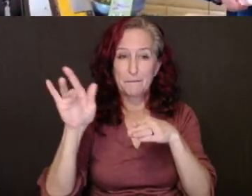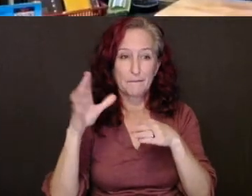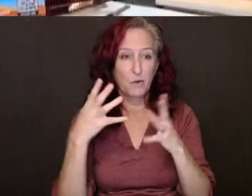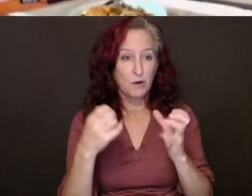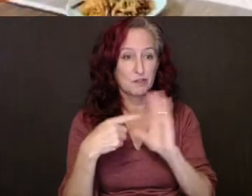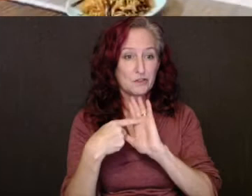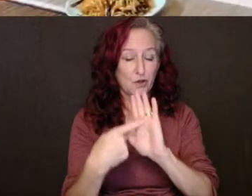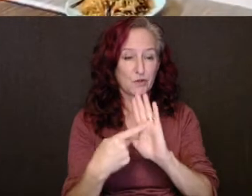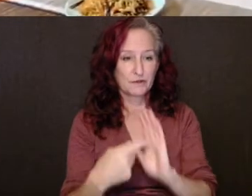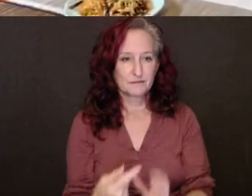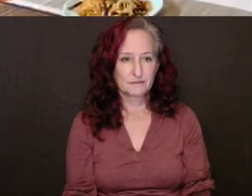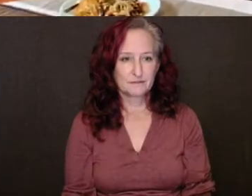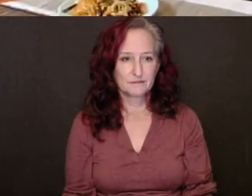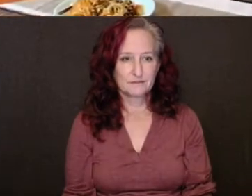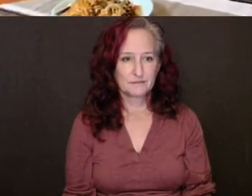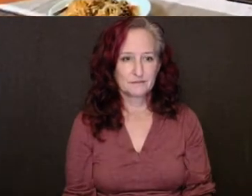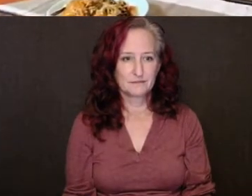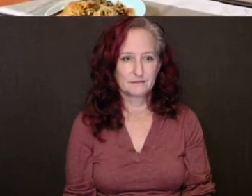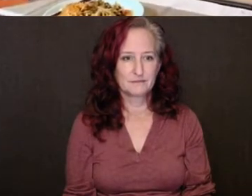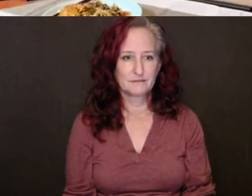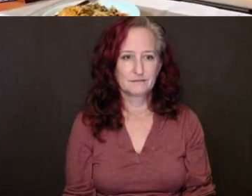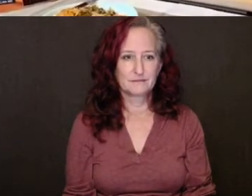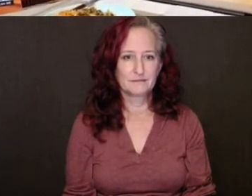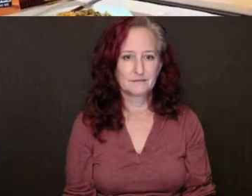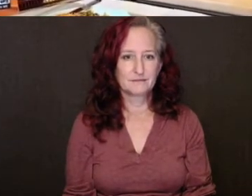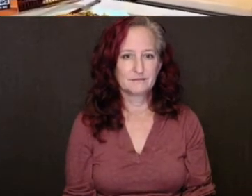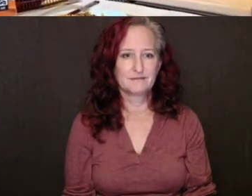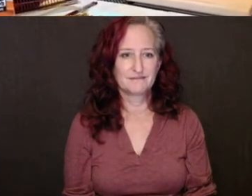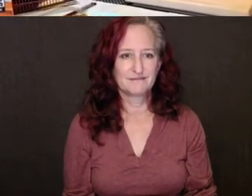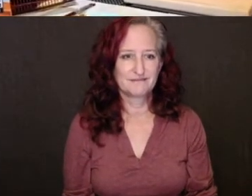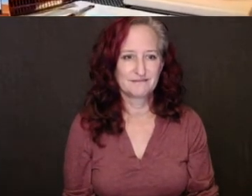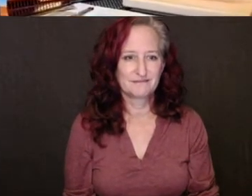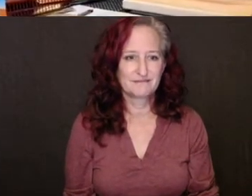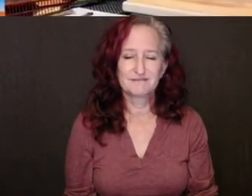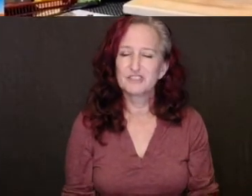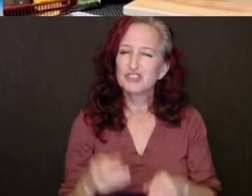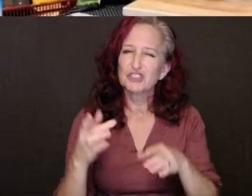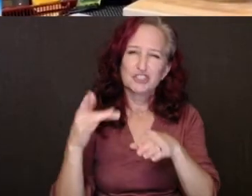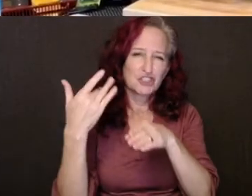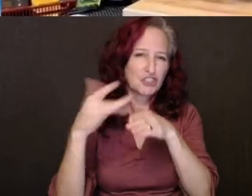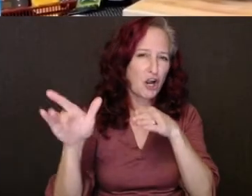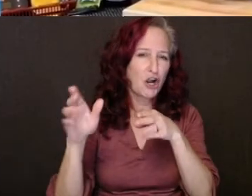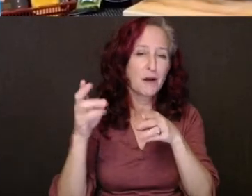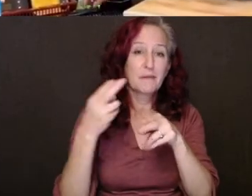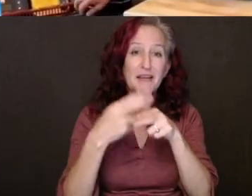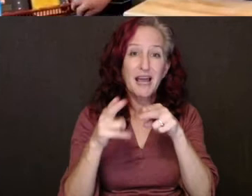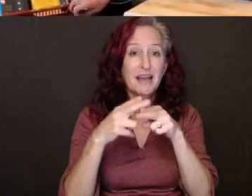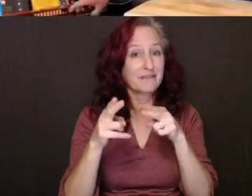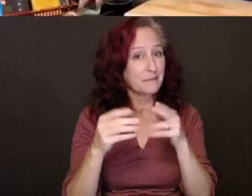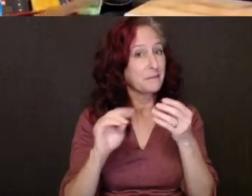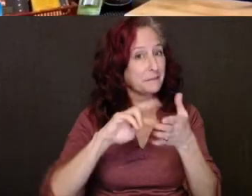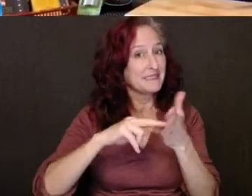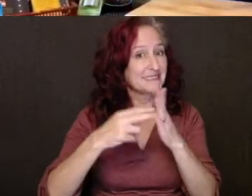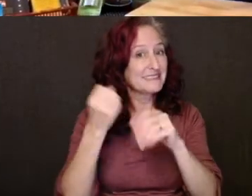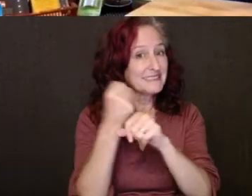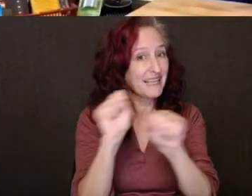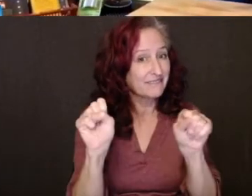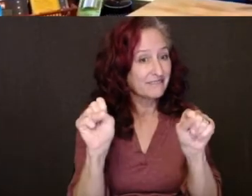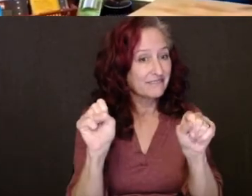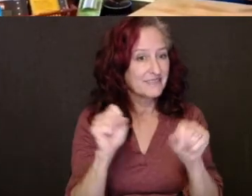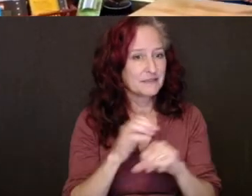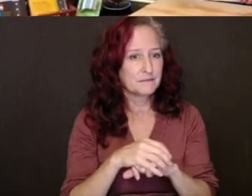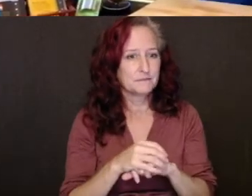in any kitchen, the most important thing is not only the frying pan, but the knife. And this is the knife that I